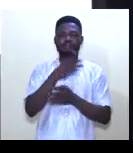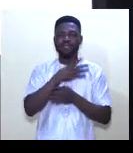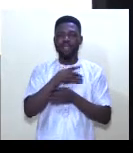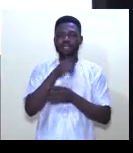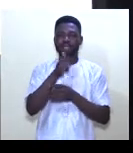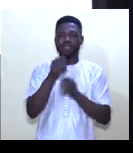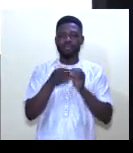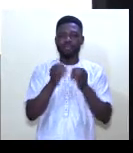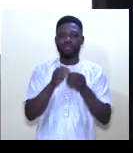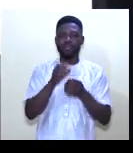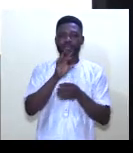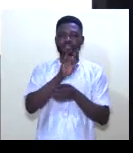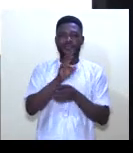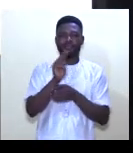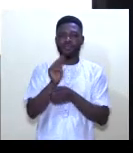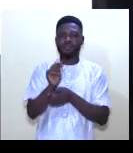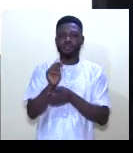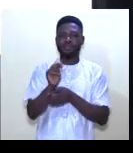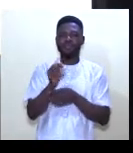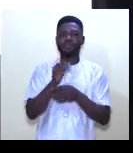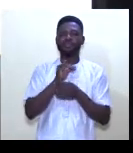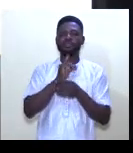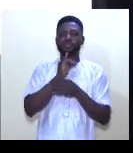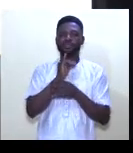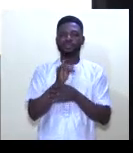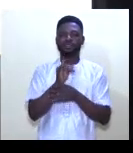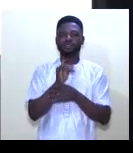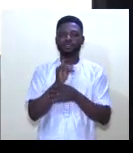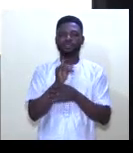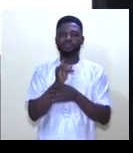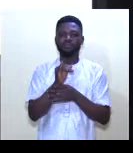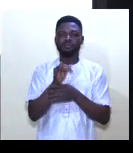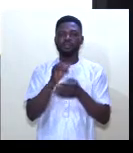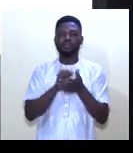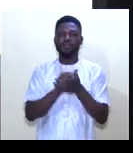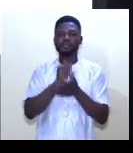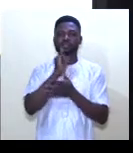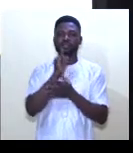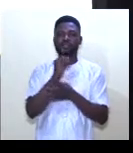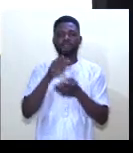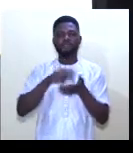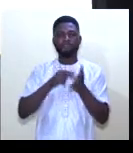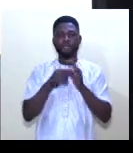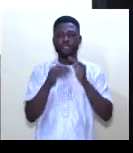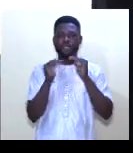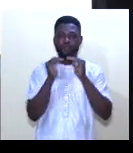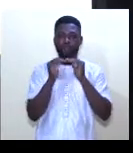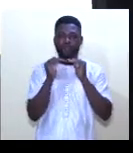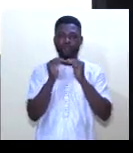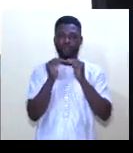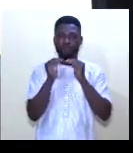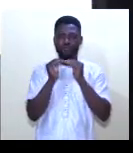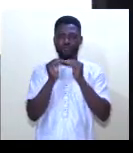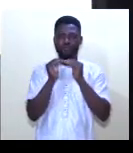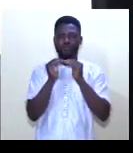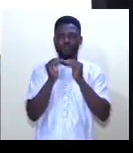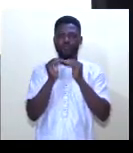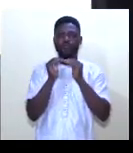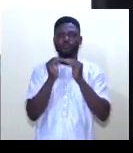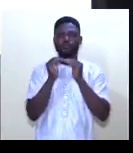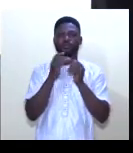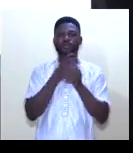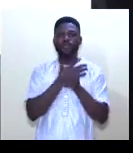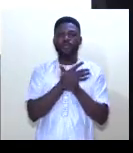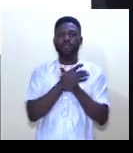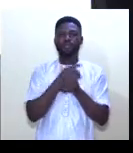means 7 and a number, so 7n, is, that is means